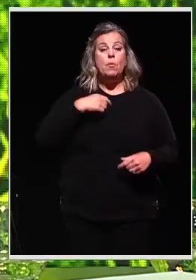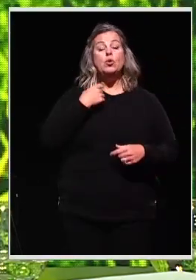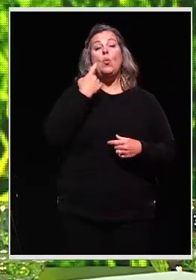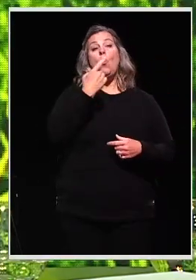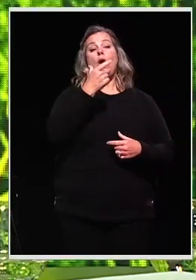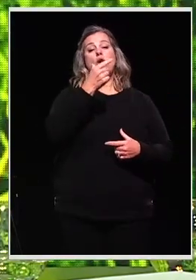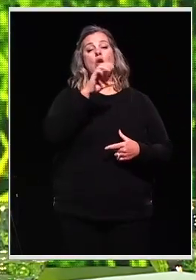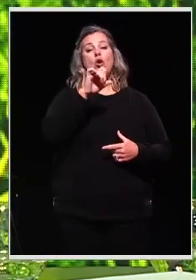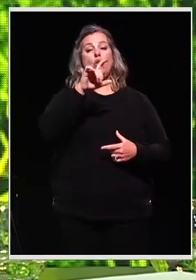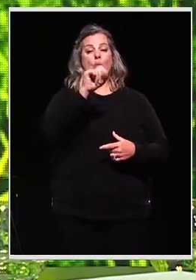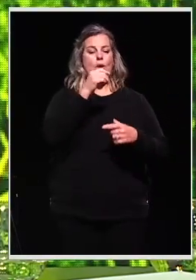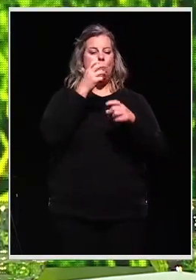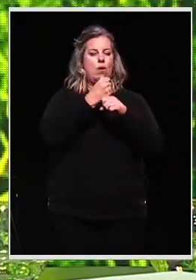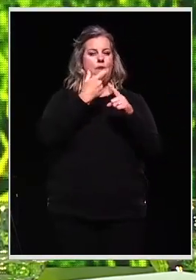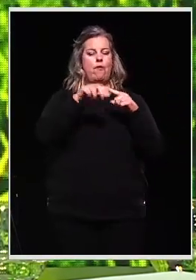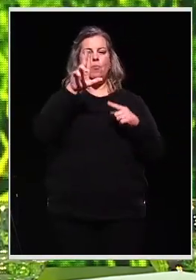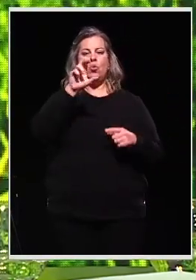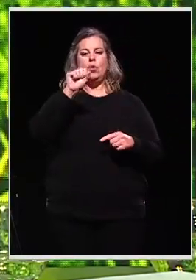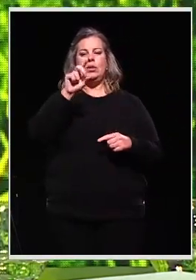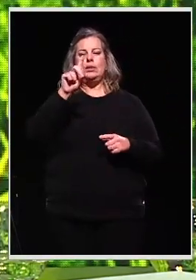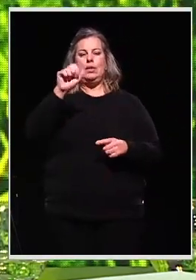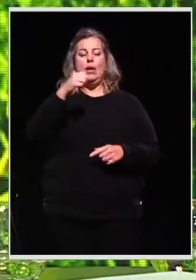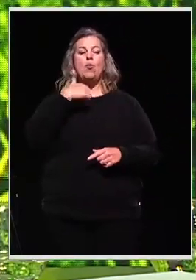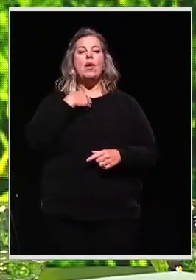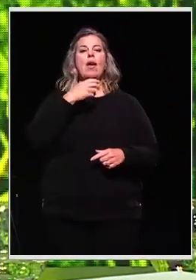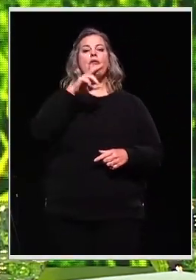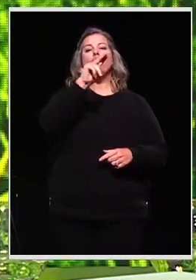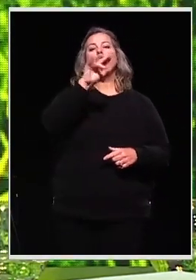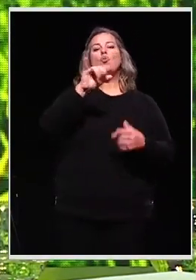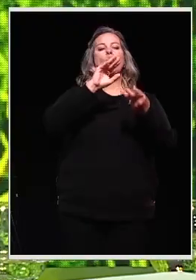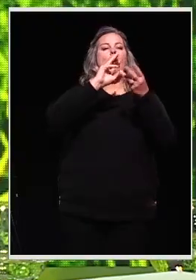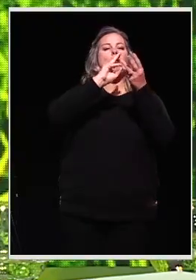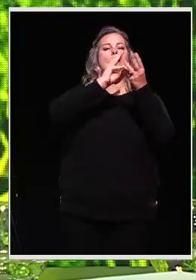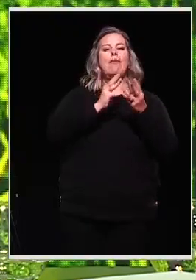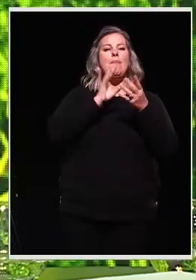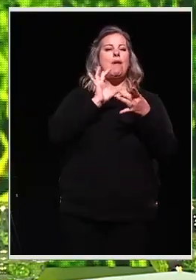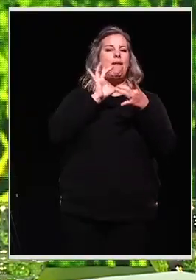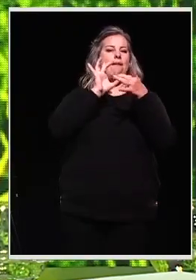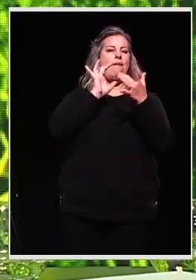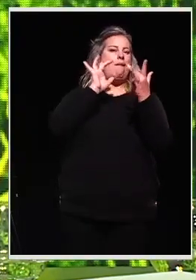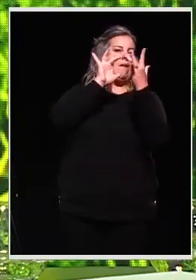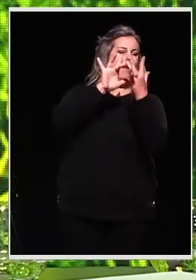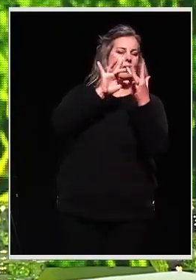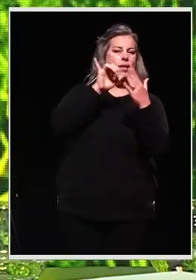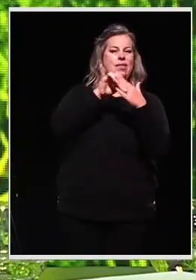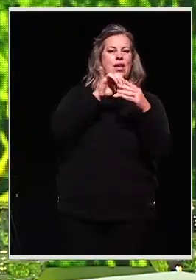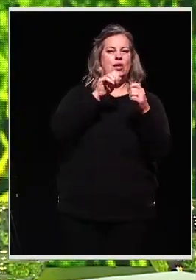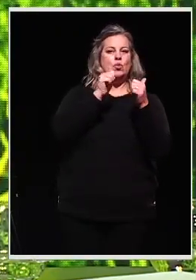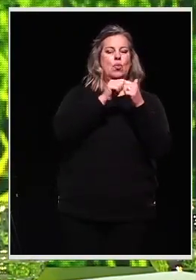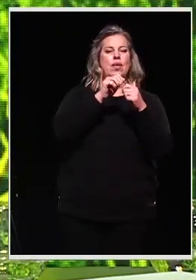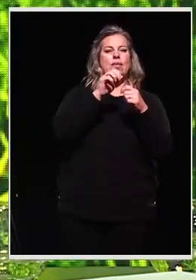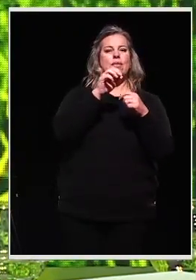the USDA is called the New York Climate Connects grant, and that's in concert with Ag and Markets and Department of